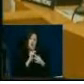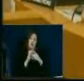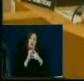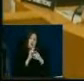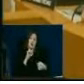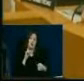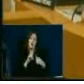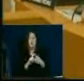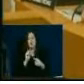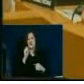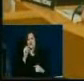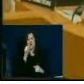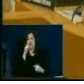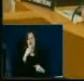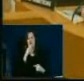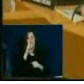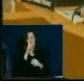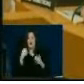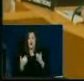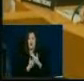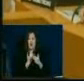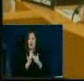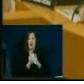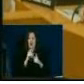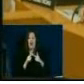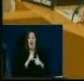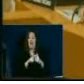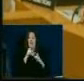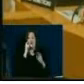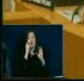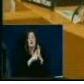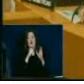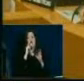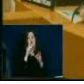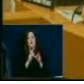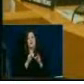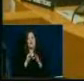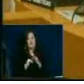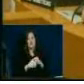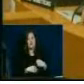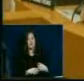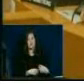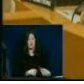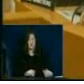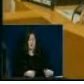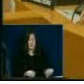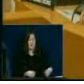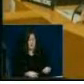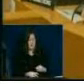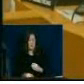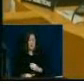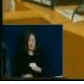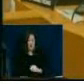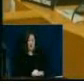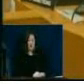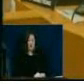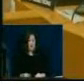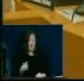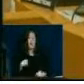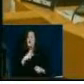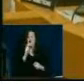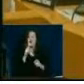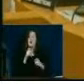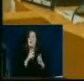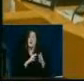the statute says renewal, and then there is a notice for extension. And we need clarity whether a contract that is